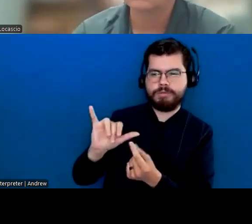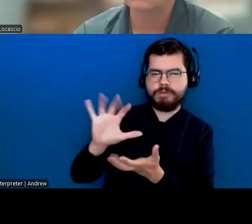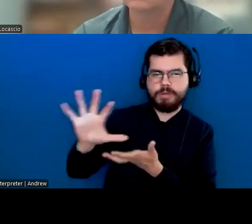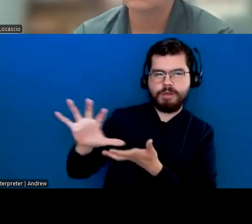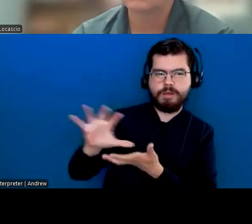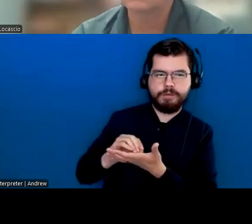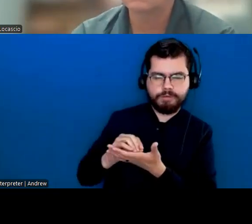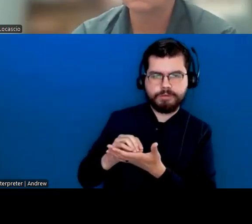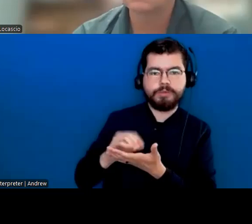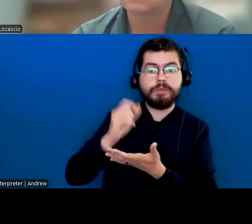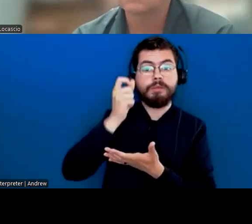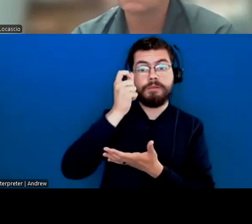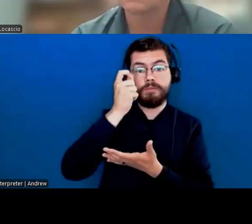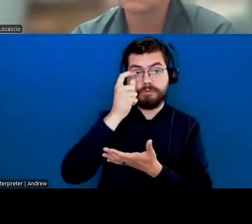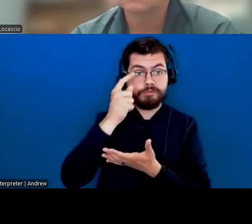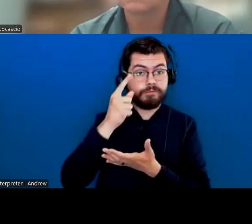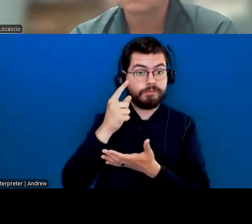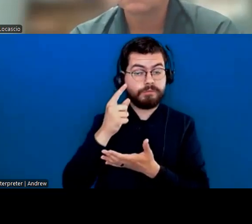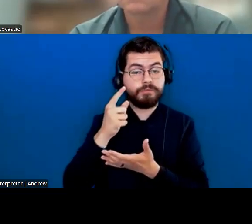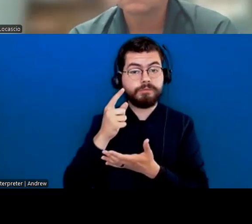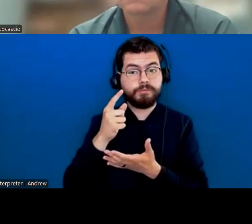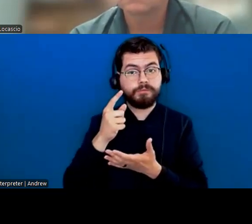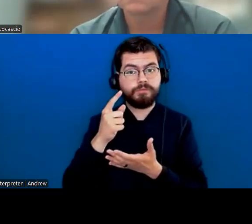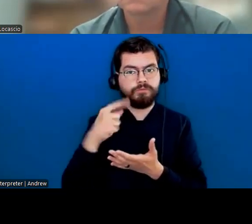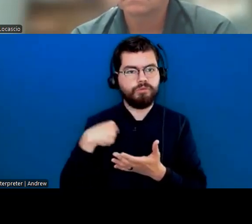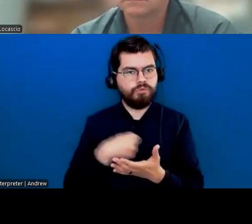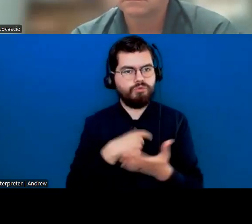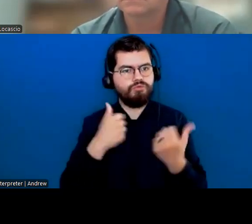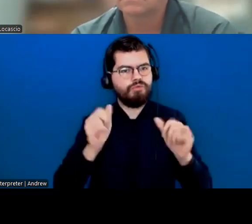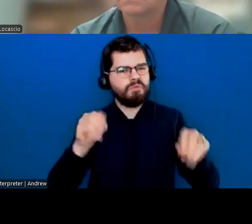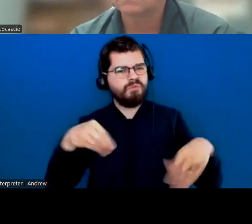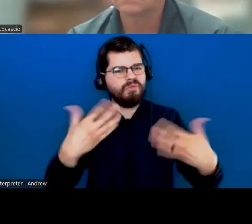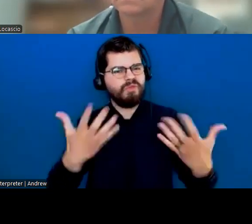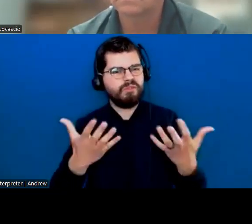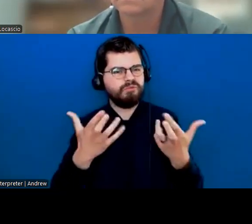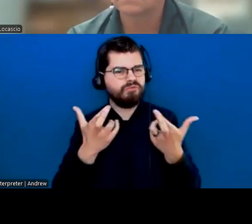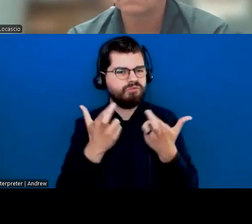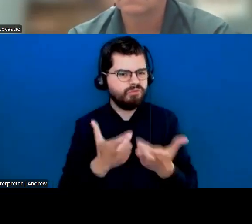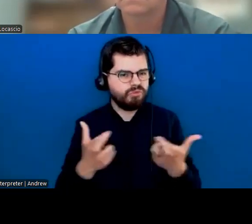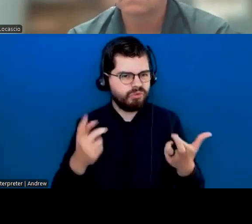them and provide the range of resources for wildlife.